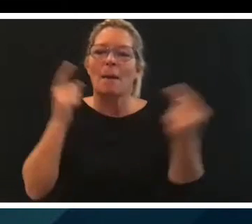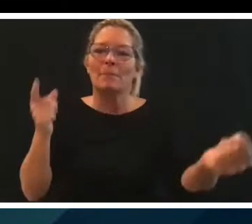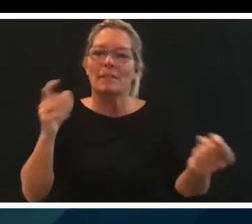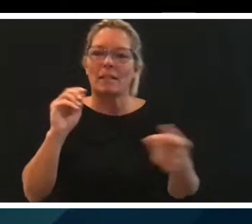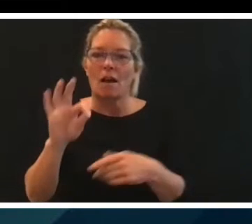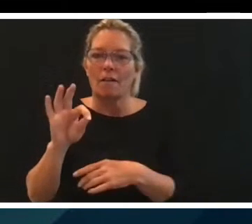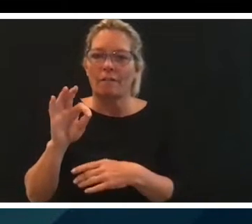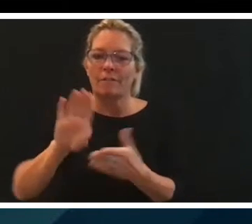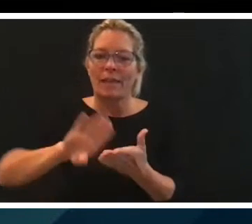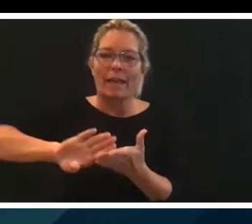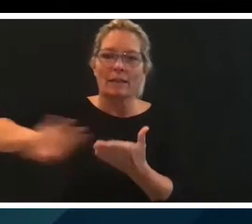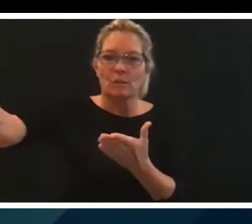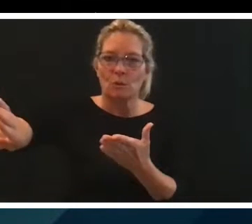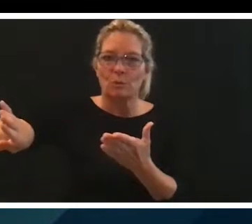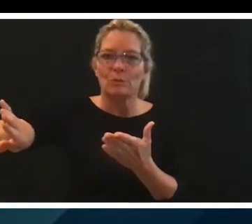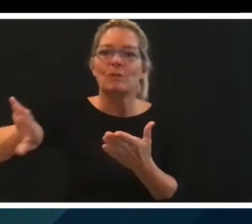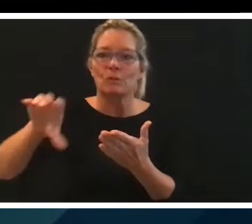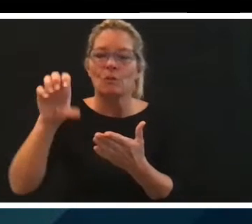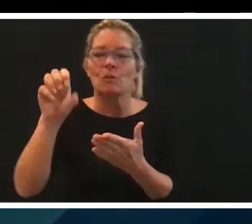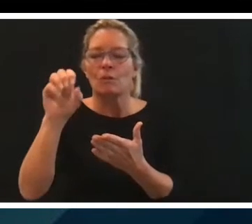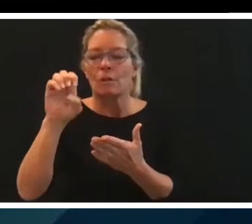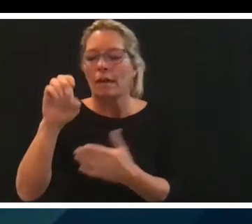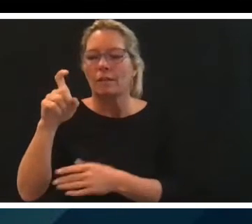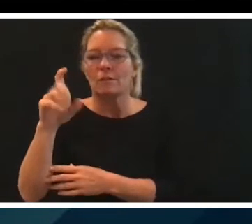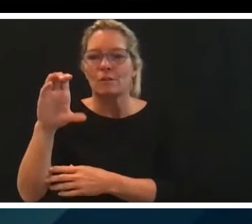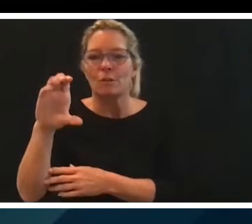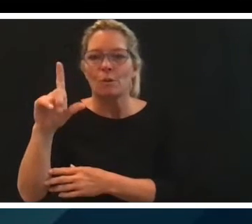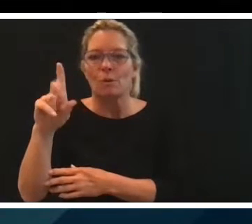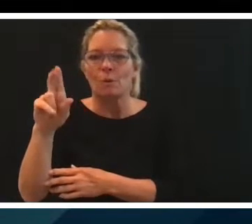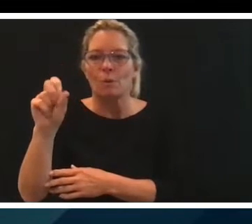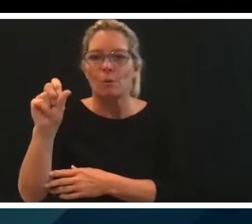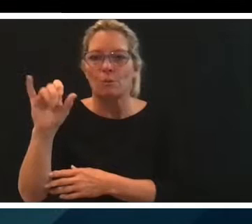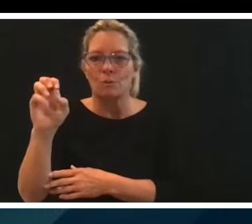through so that other people didn't.